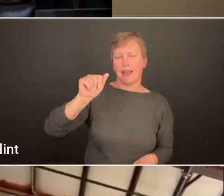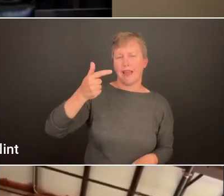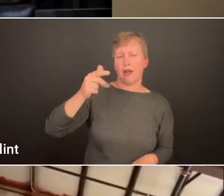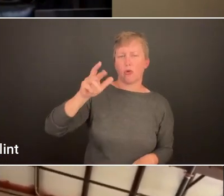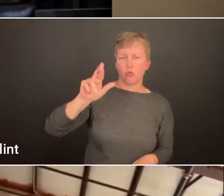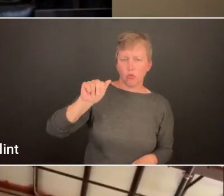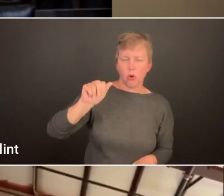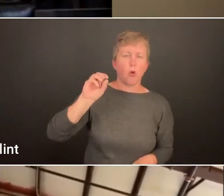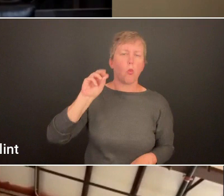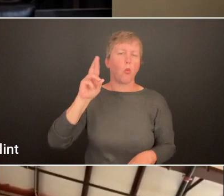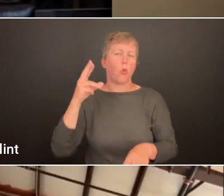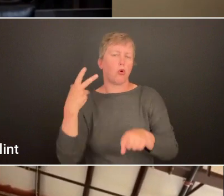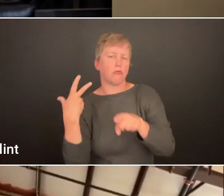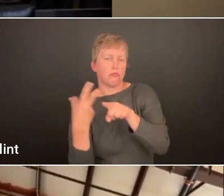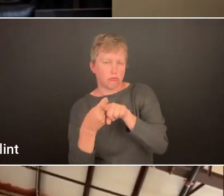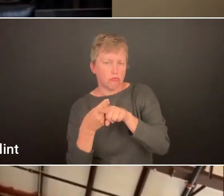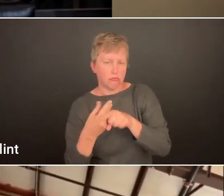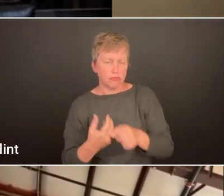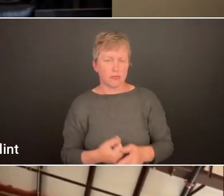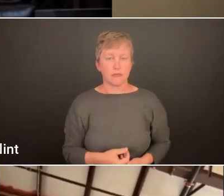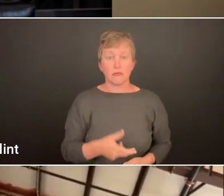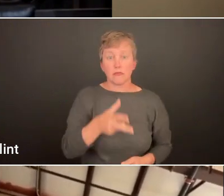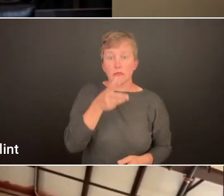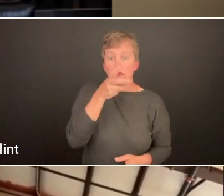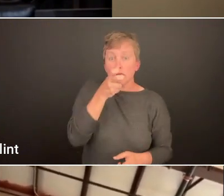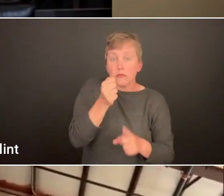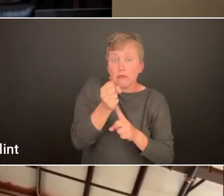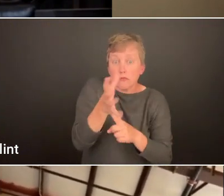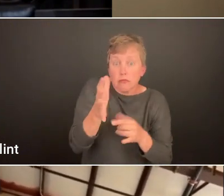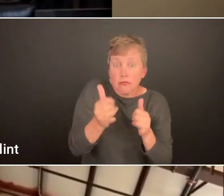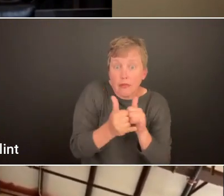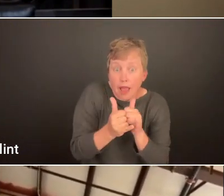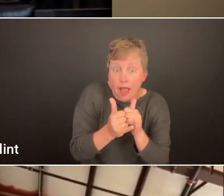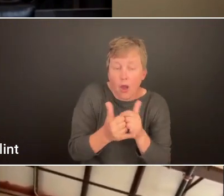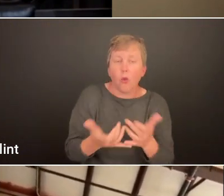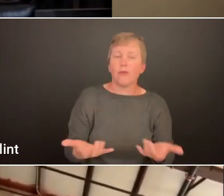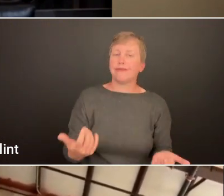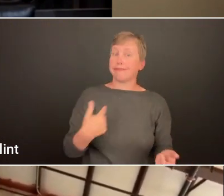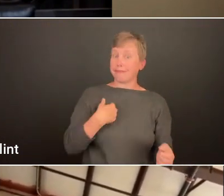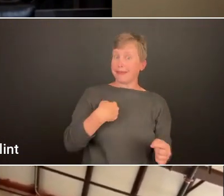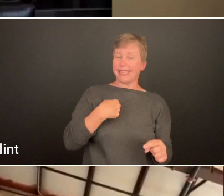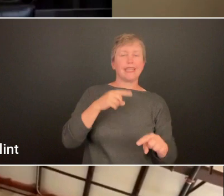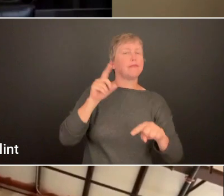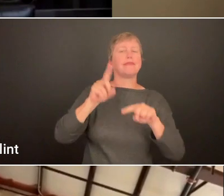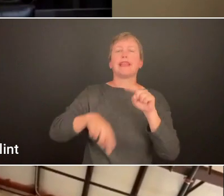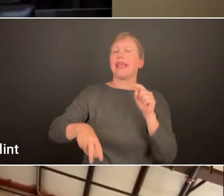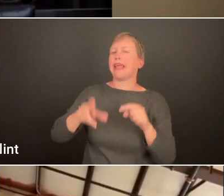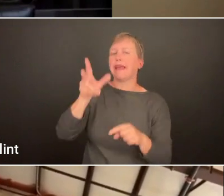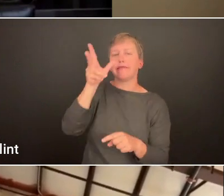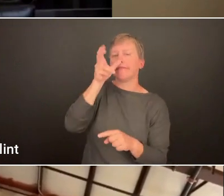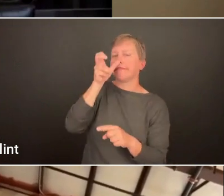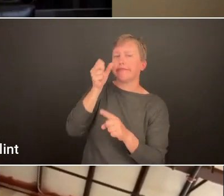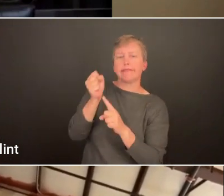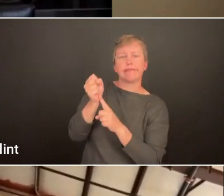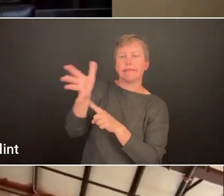I use Viagra, or I use an injection. Okay, how do you have an orgasm? Well, I can't ever have an